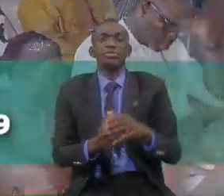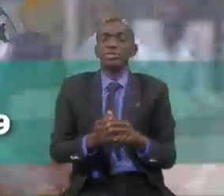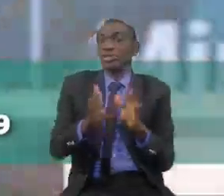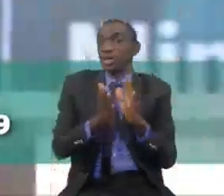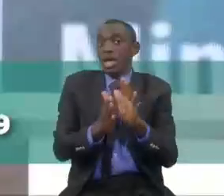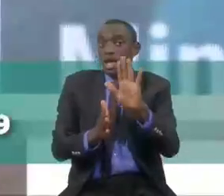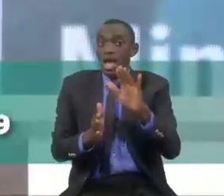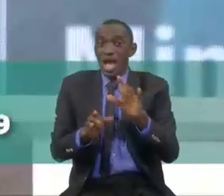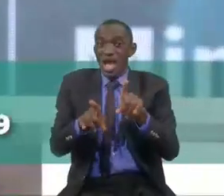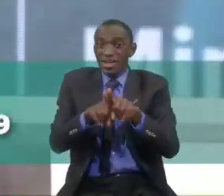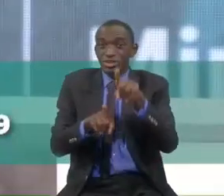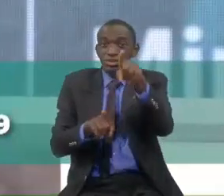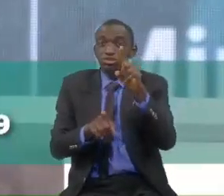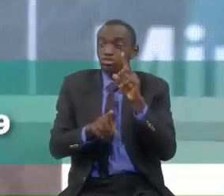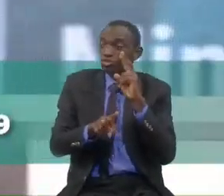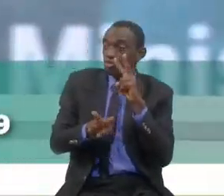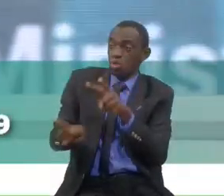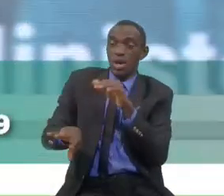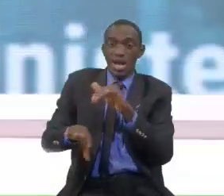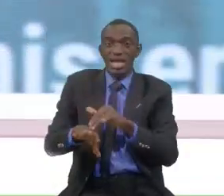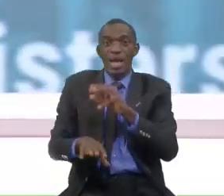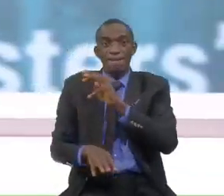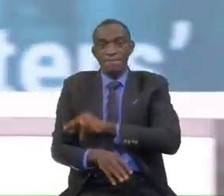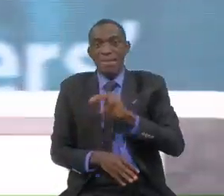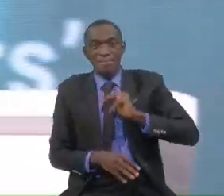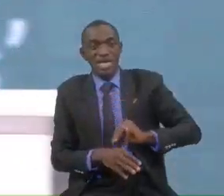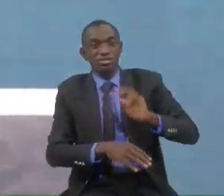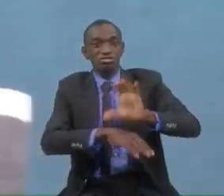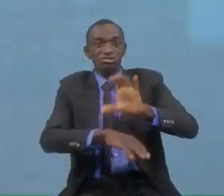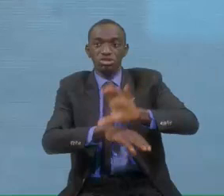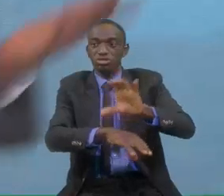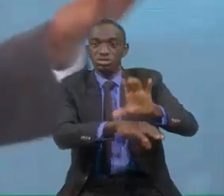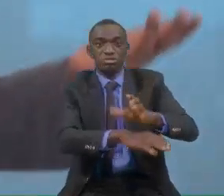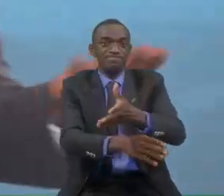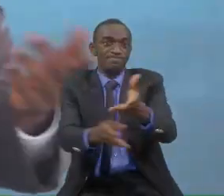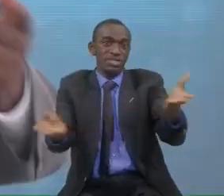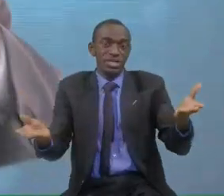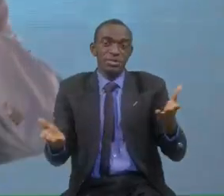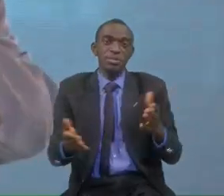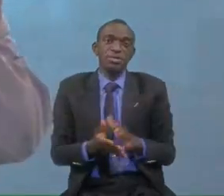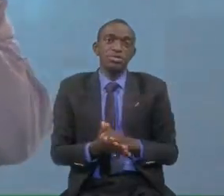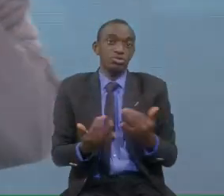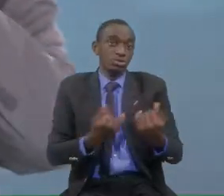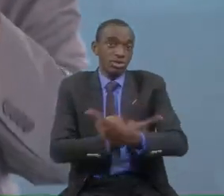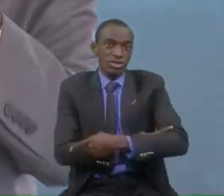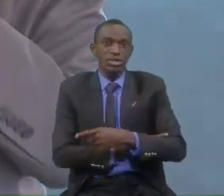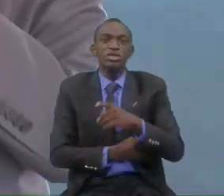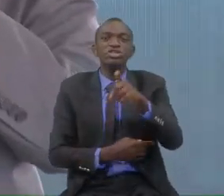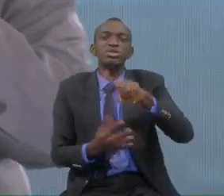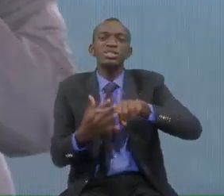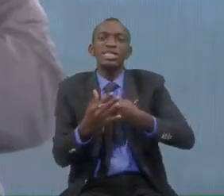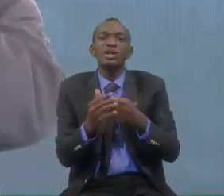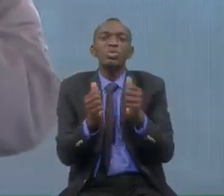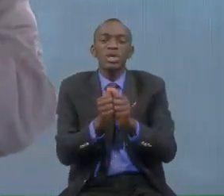at, you know, members of the church today, start with deliverance